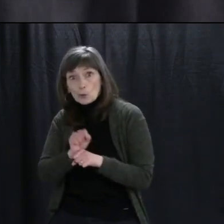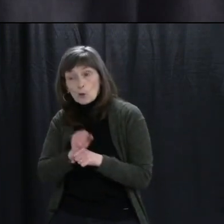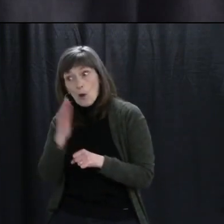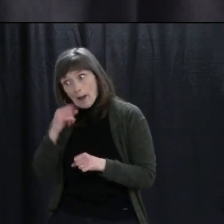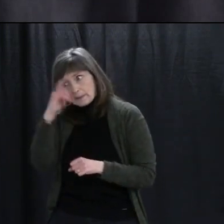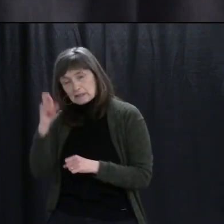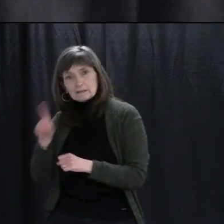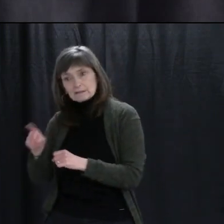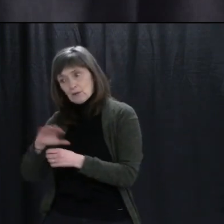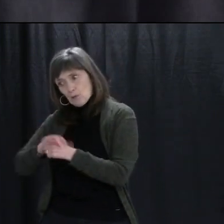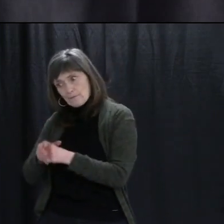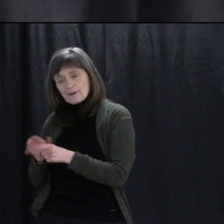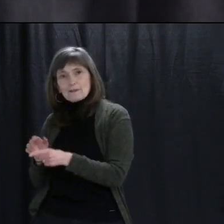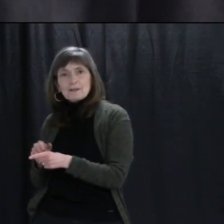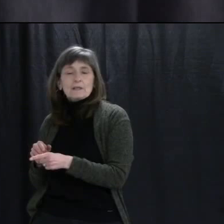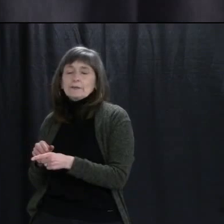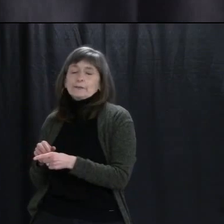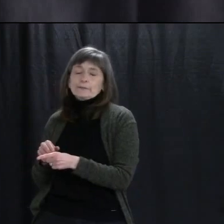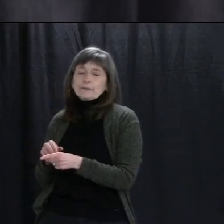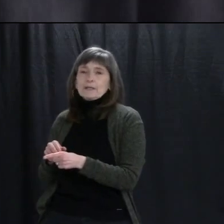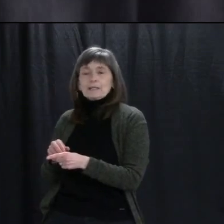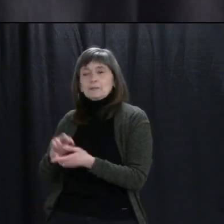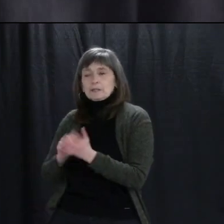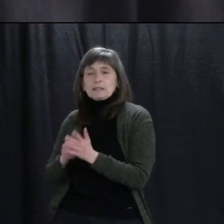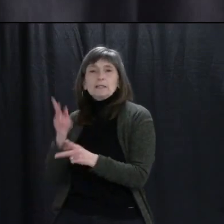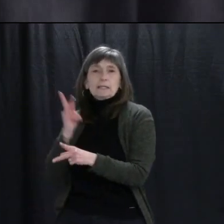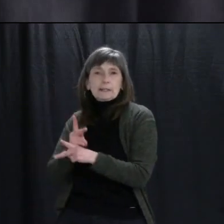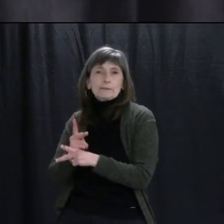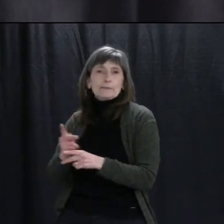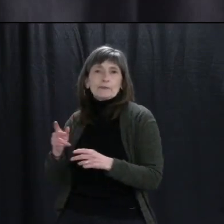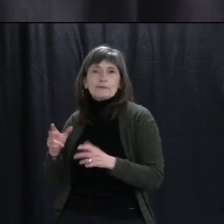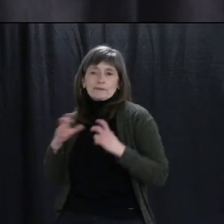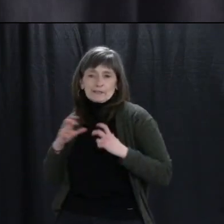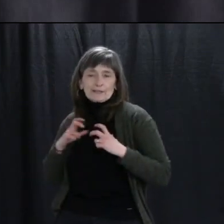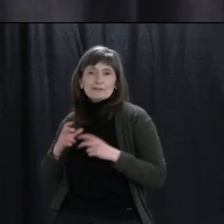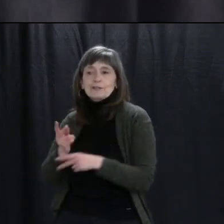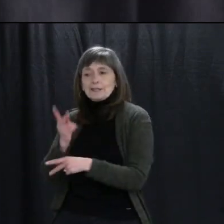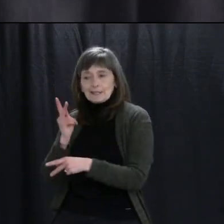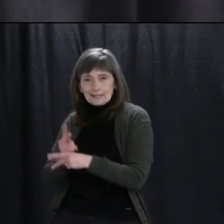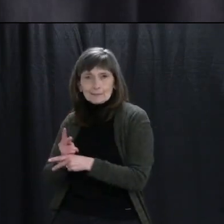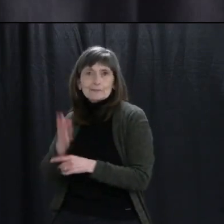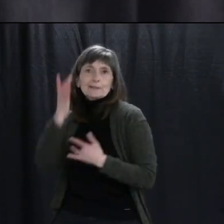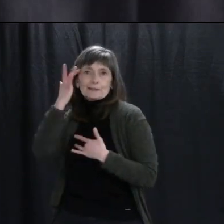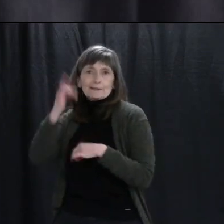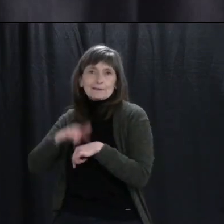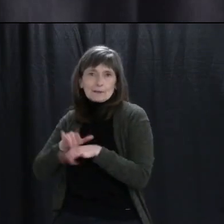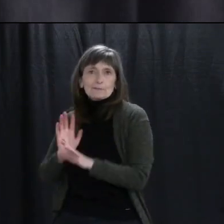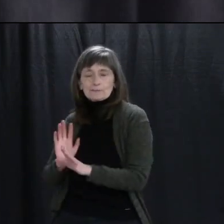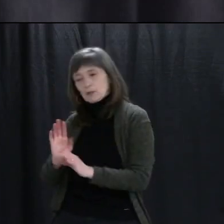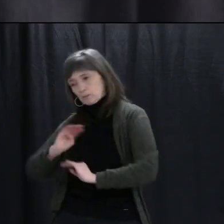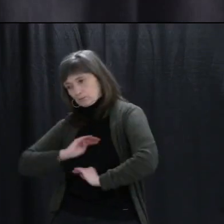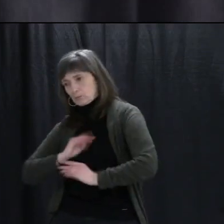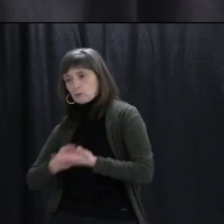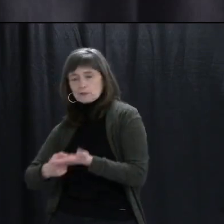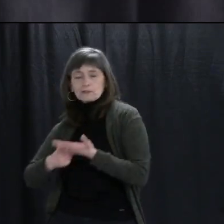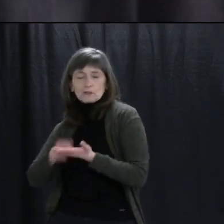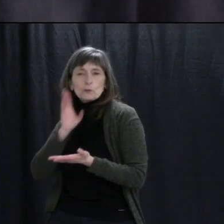with those individuals to make sure that their leave entitlements are managed appropriately to their satisfaction.